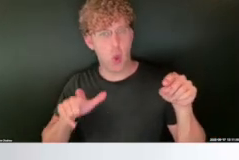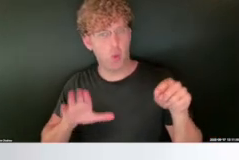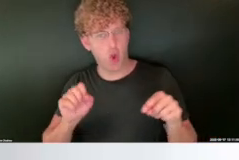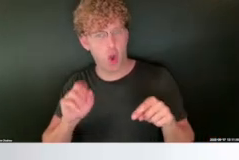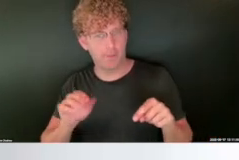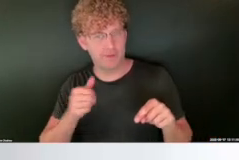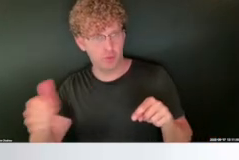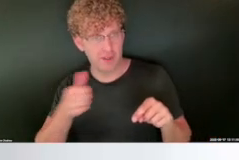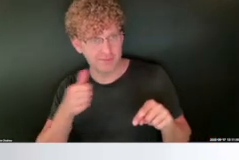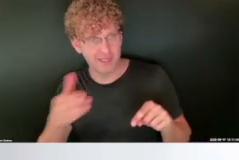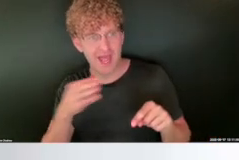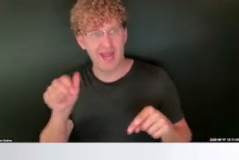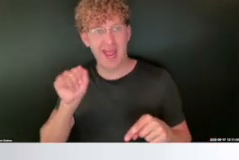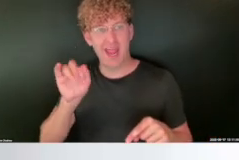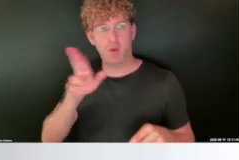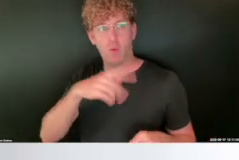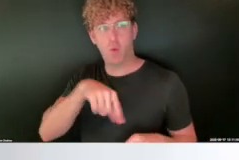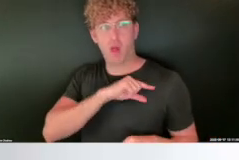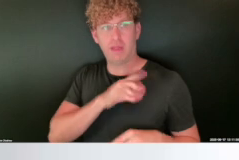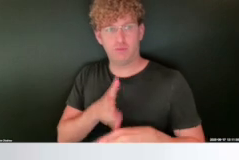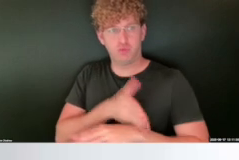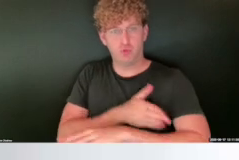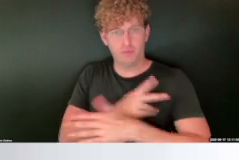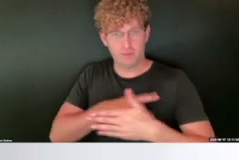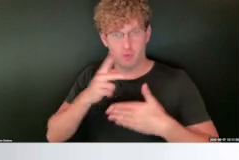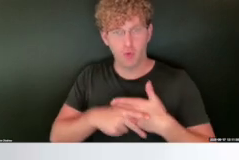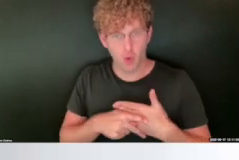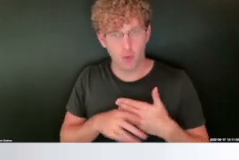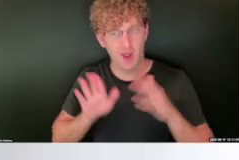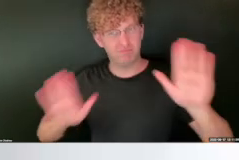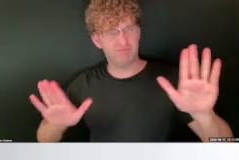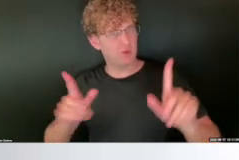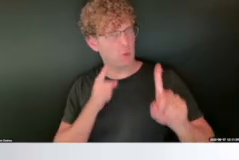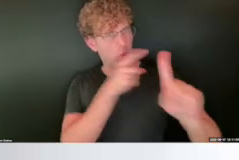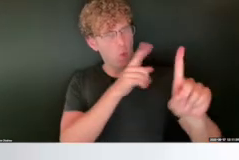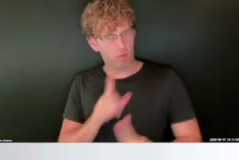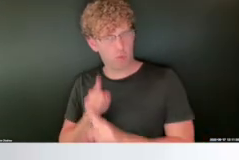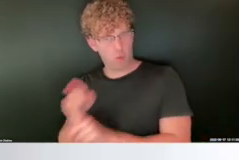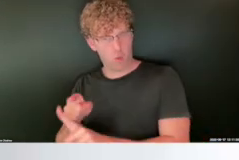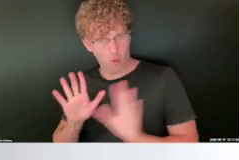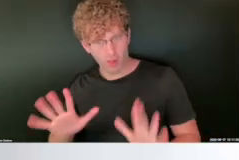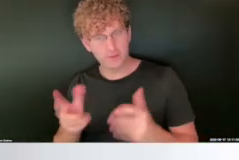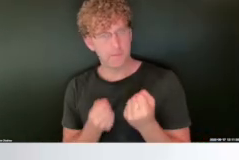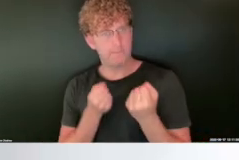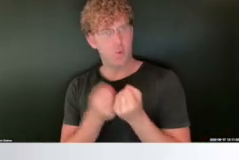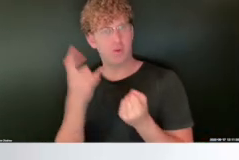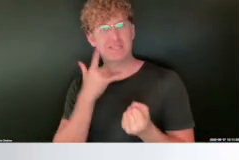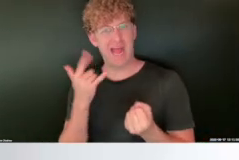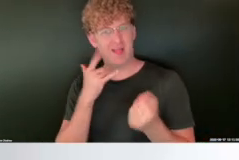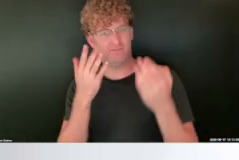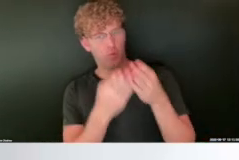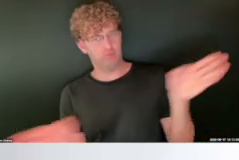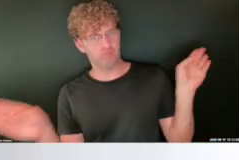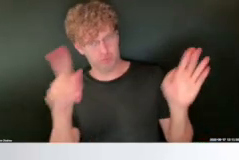broader strategy. It's important to maintain the integrity of each program's goals to ensure